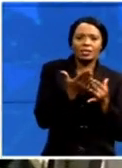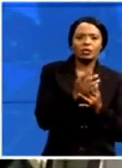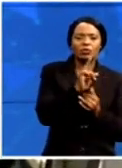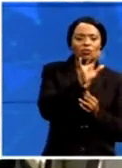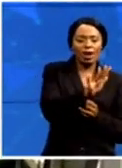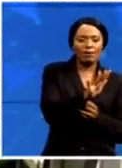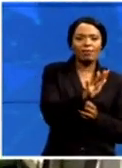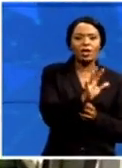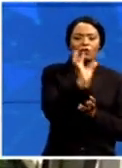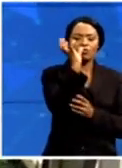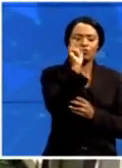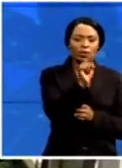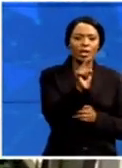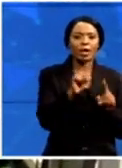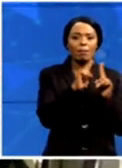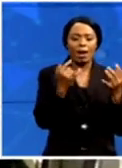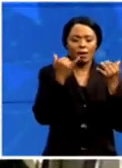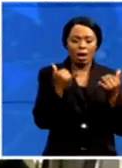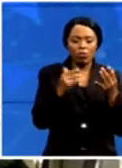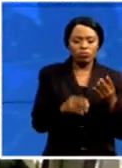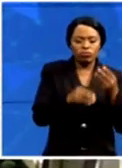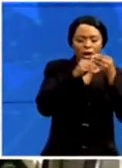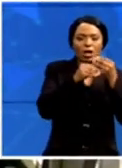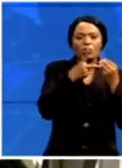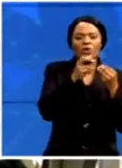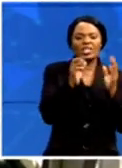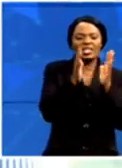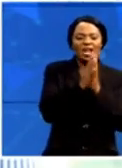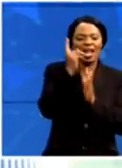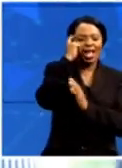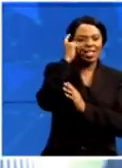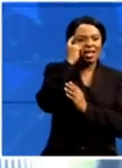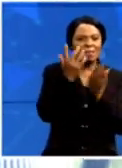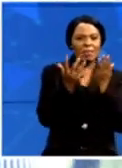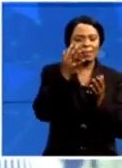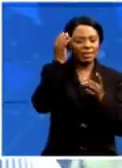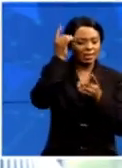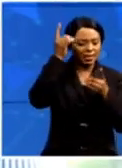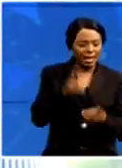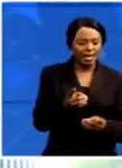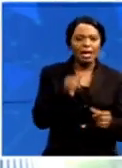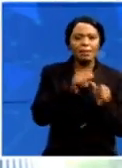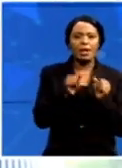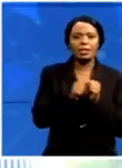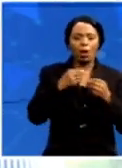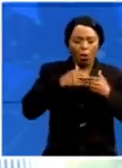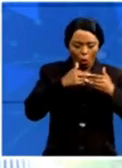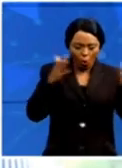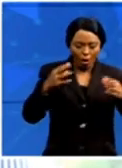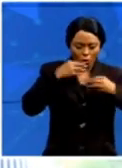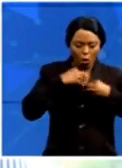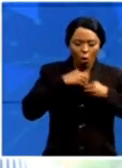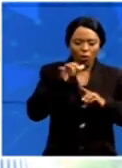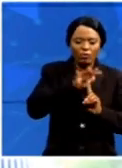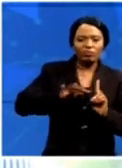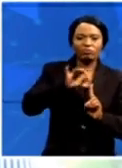ZZ2 in about 2010, I think it was, decided to open its own nursery, which we've done so very successfully, and now we have access to a lot of